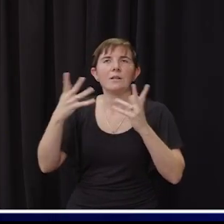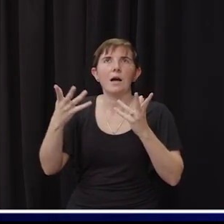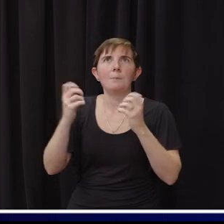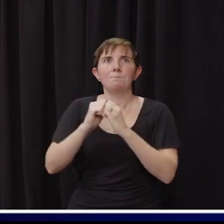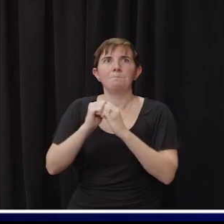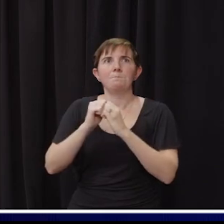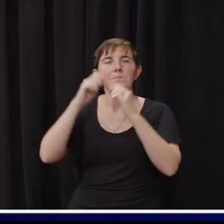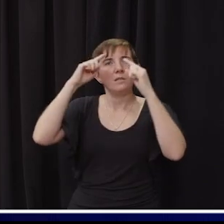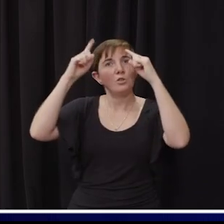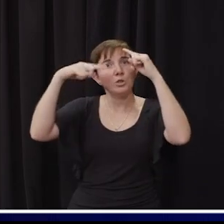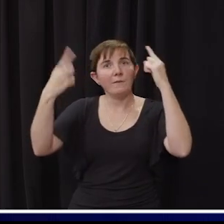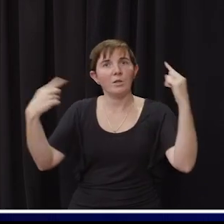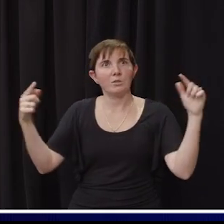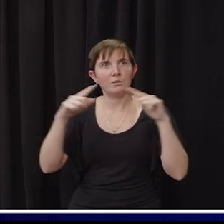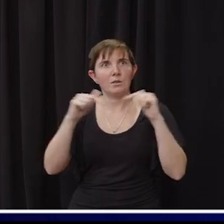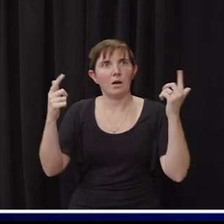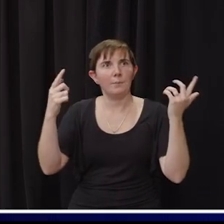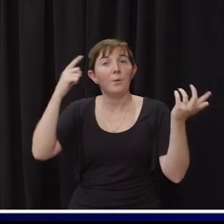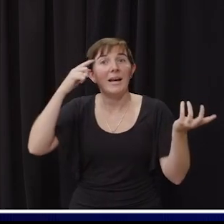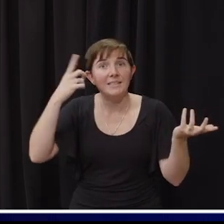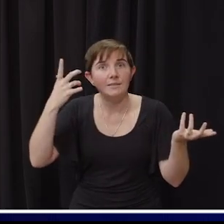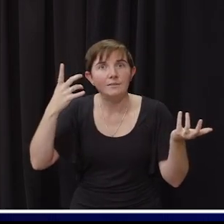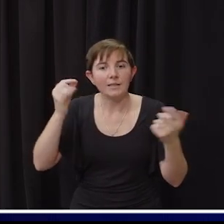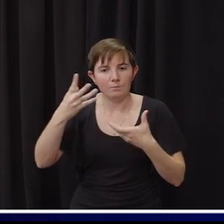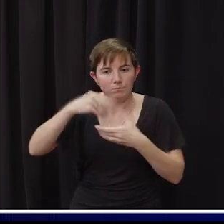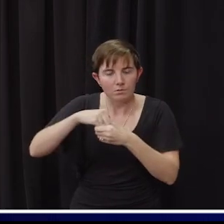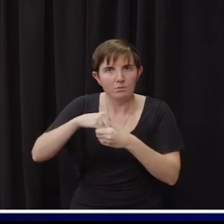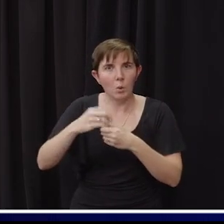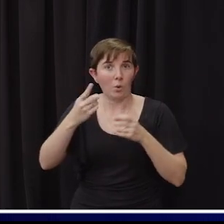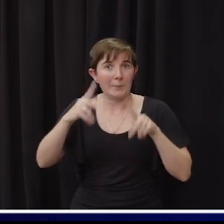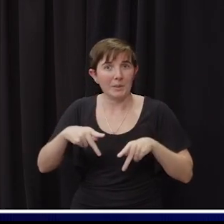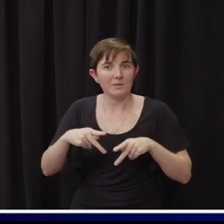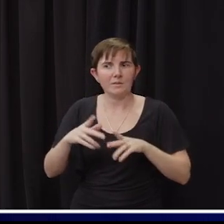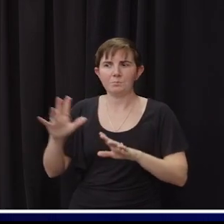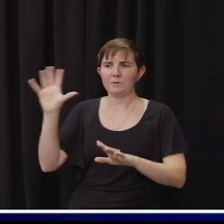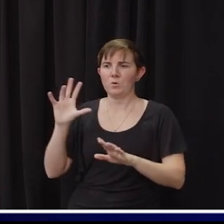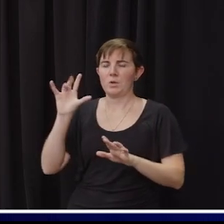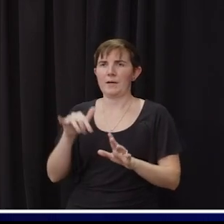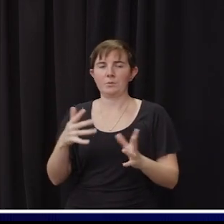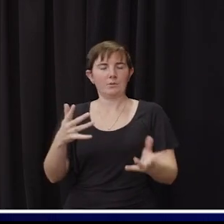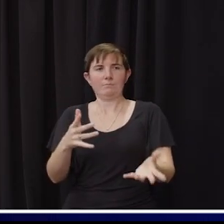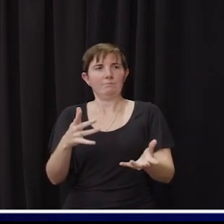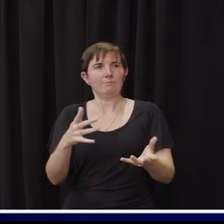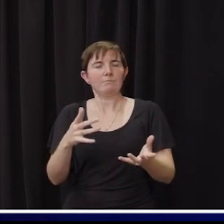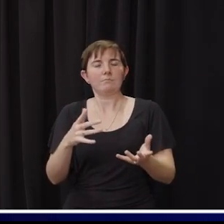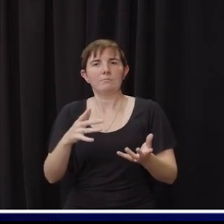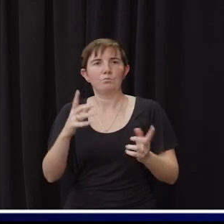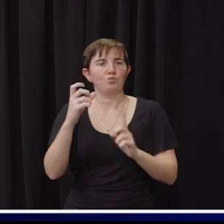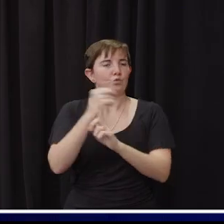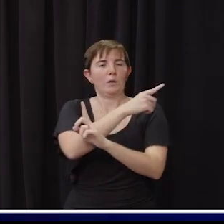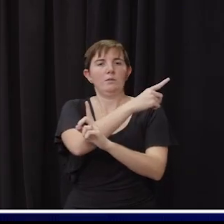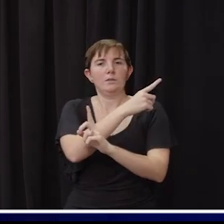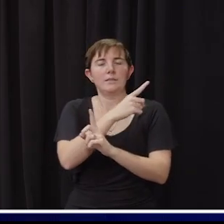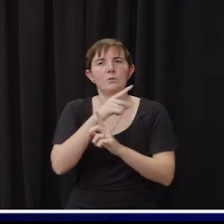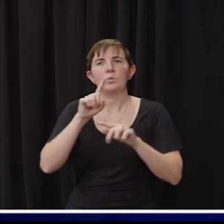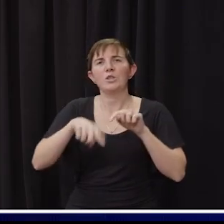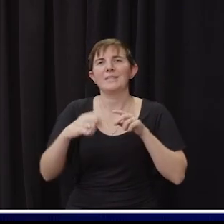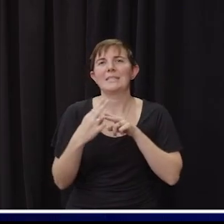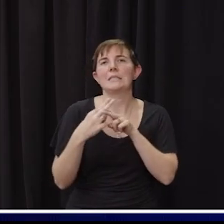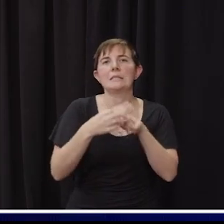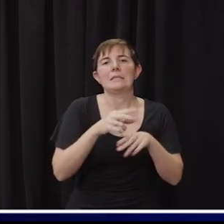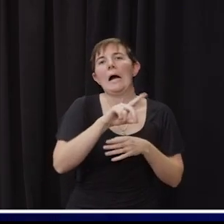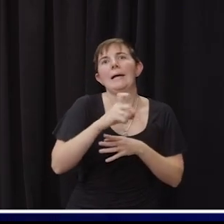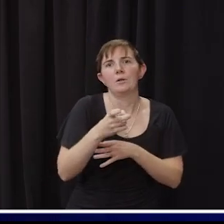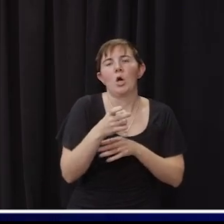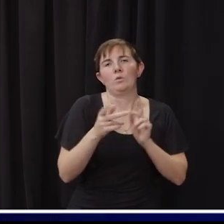neurodiverse brains, and before that was sort of not allowed to be diagnosed that way. So I